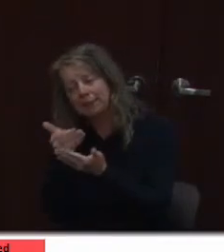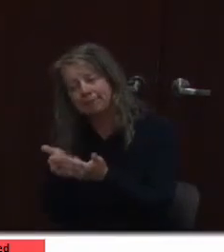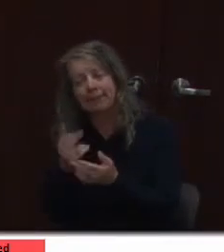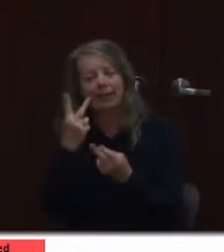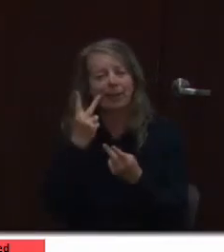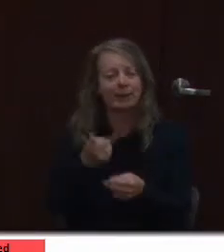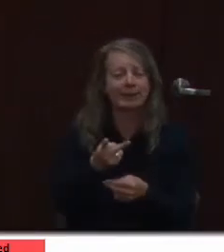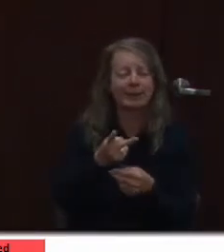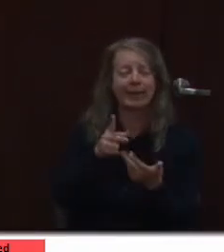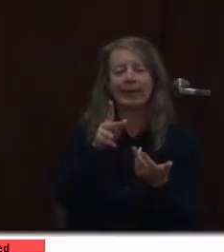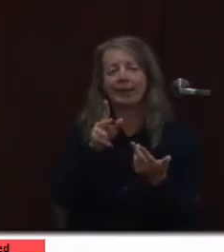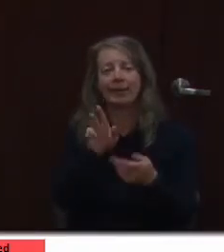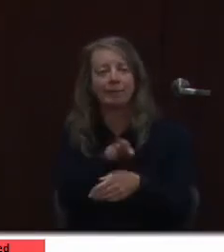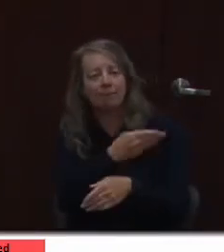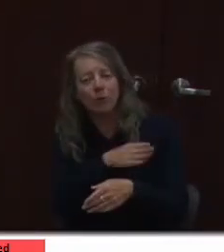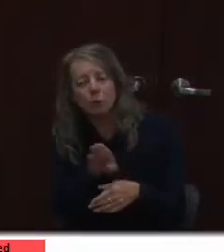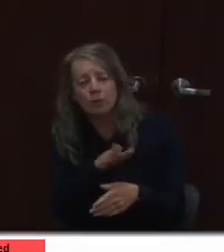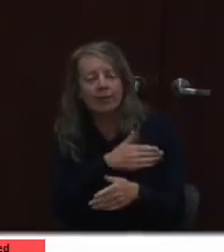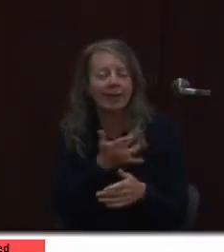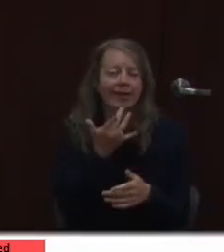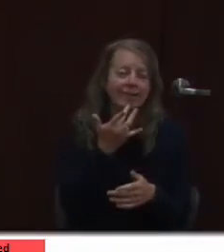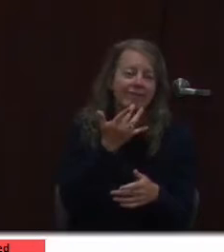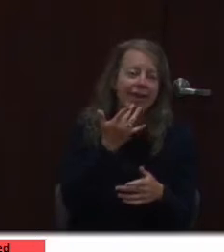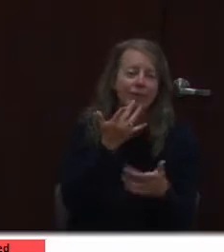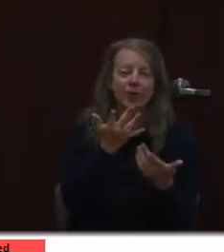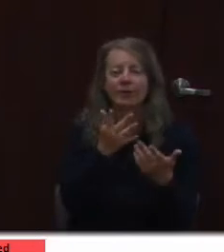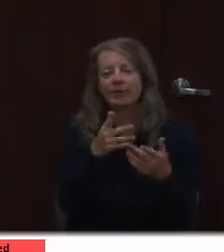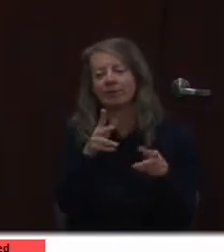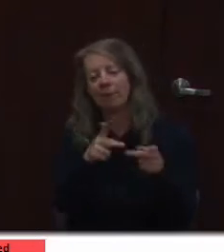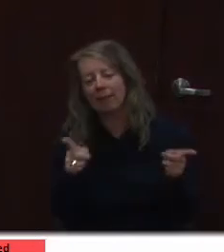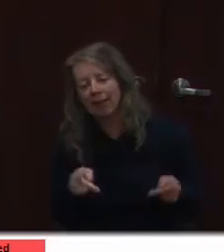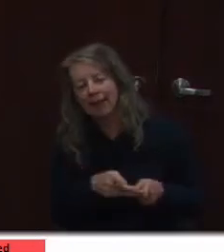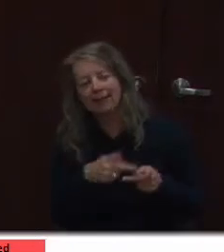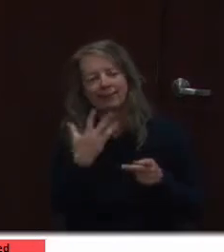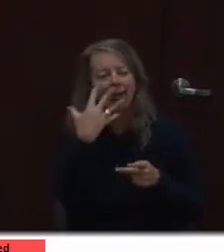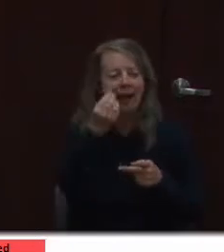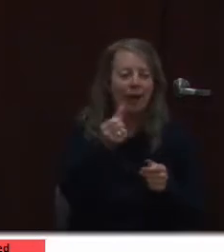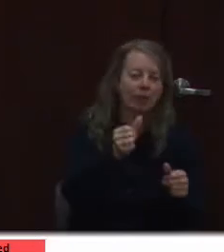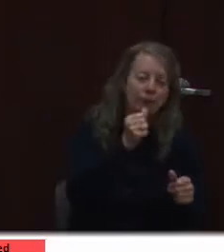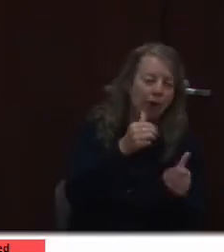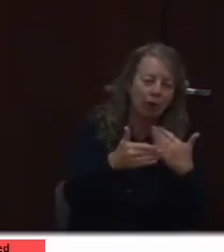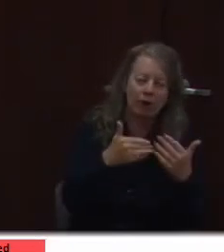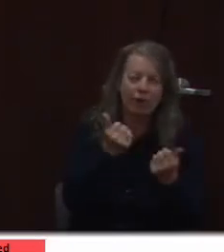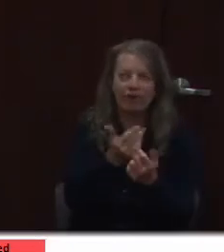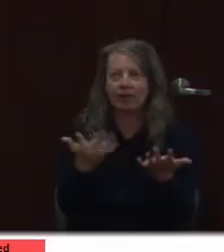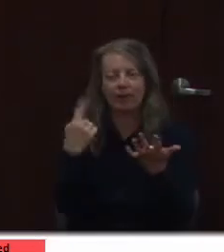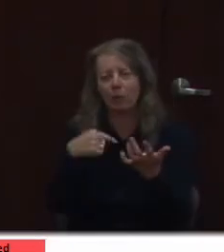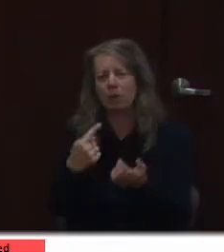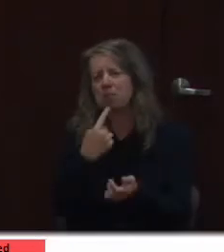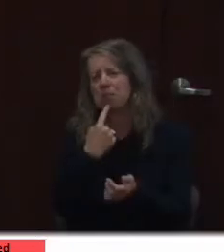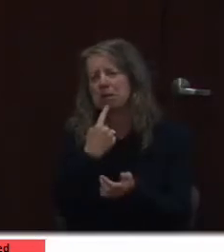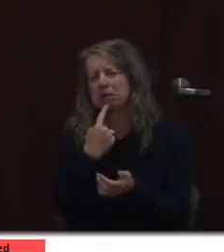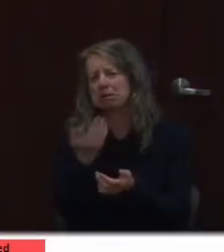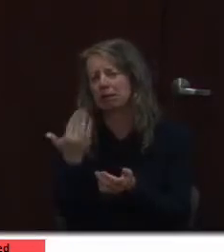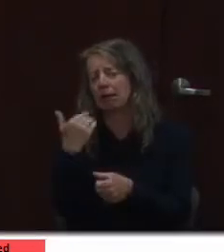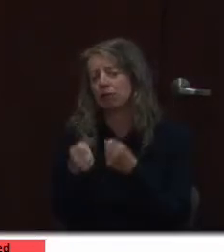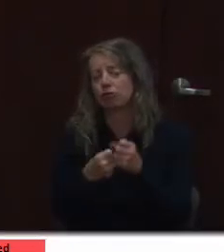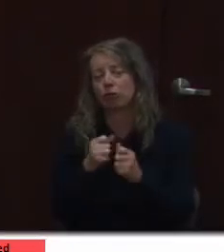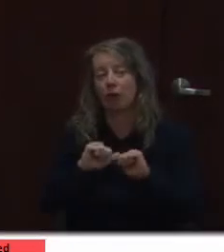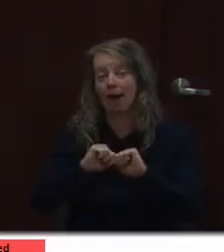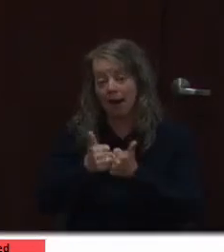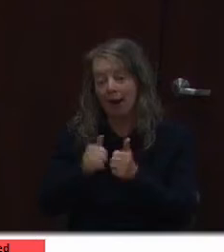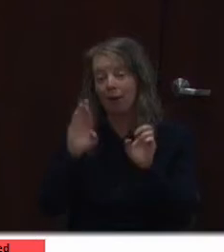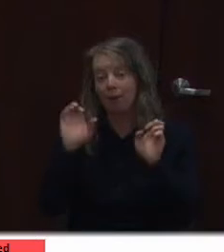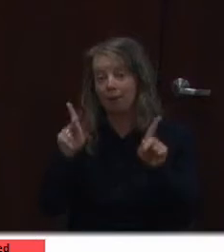favorite concert venues with our favorite bands and all the other things that we missed in the past year, the best way to do that is to get